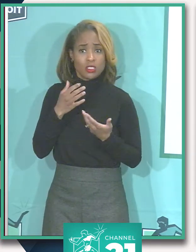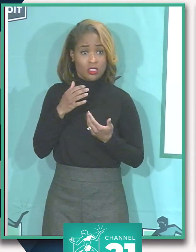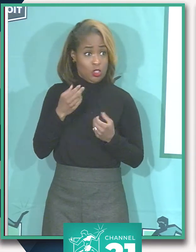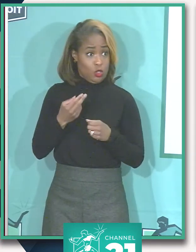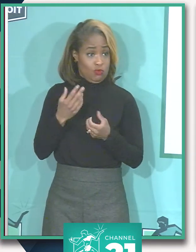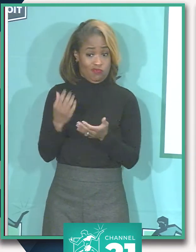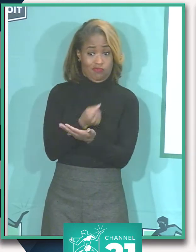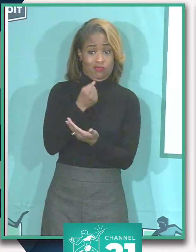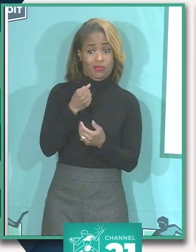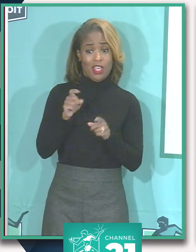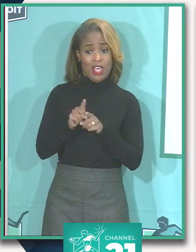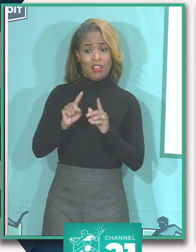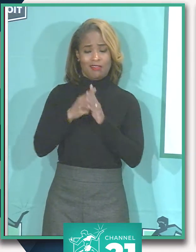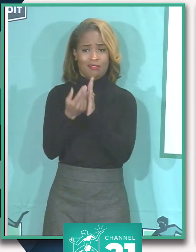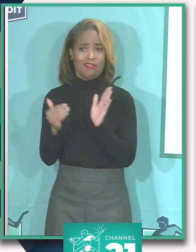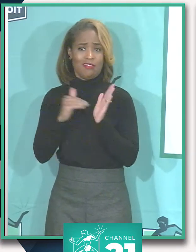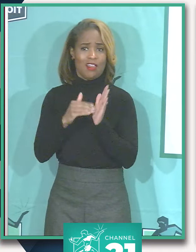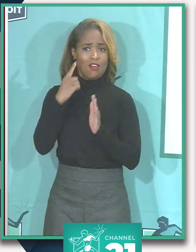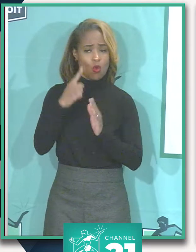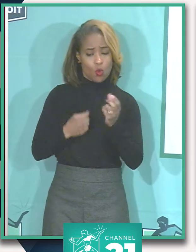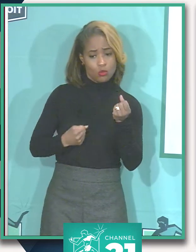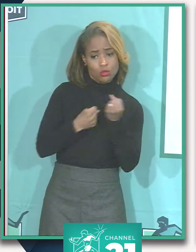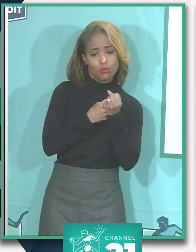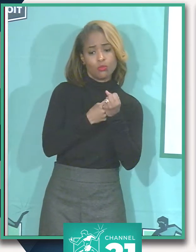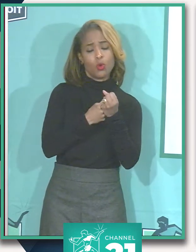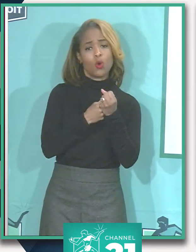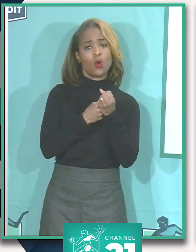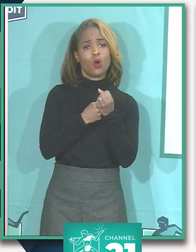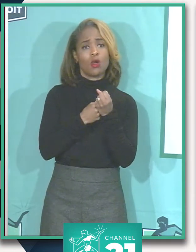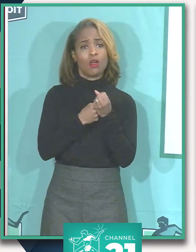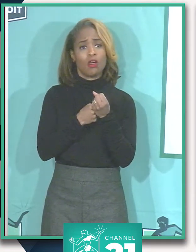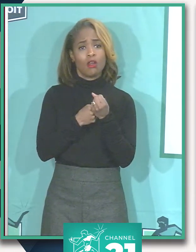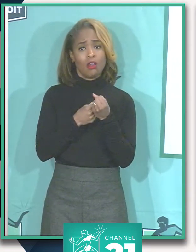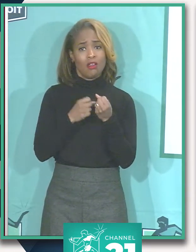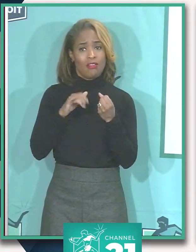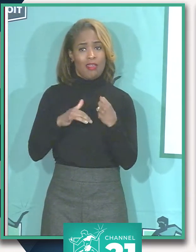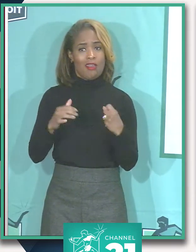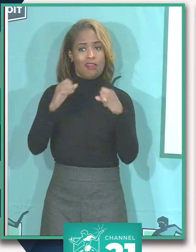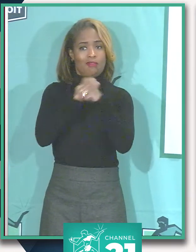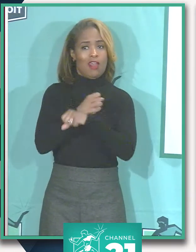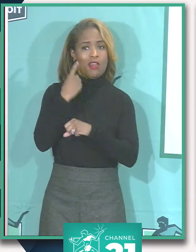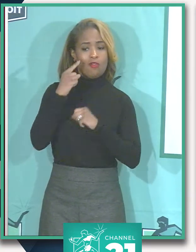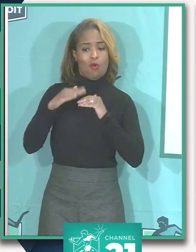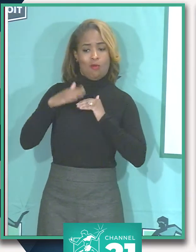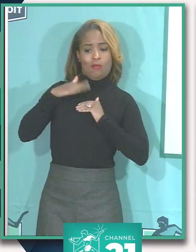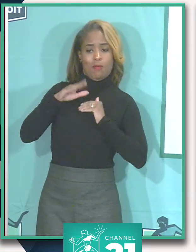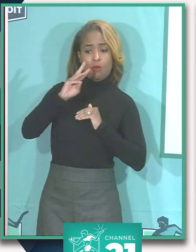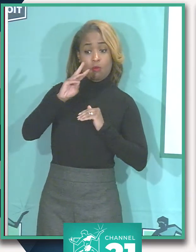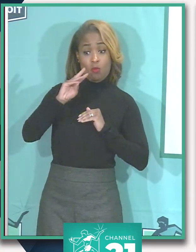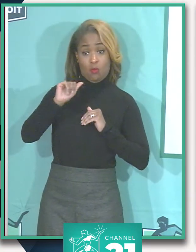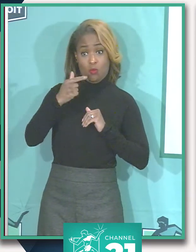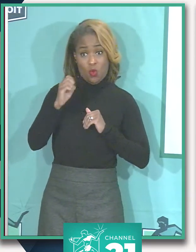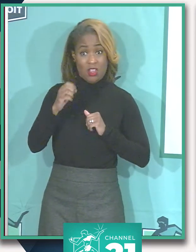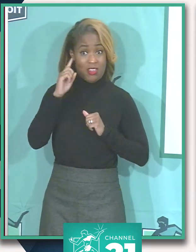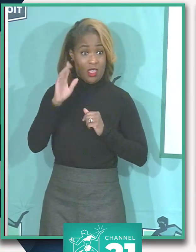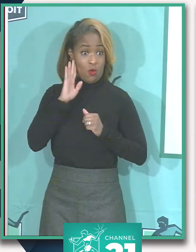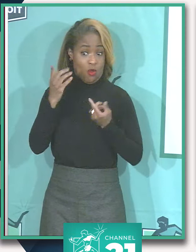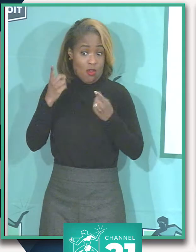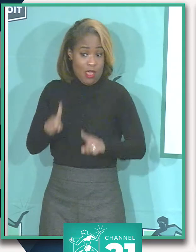at in regard to supporting this fight for 15 minimum wage, whether you think it'll happen now as part of